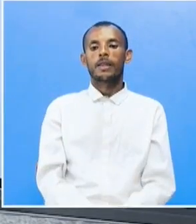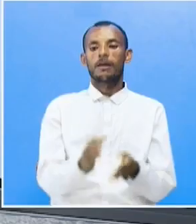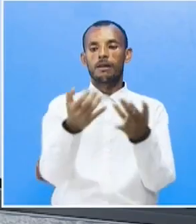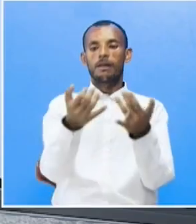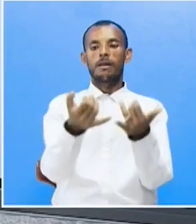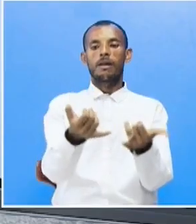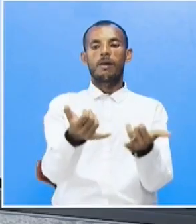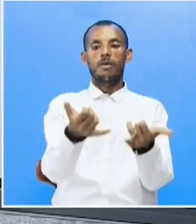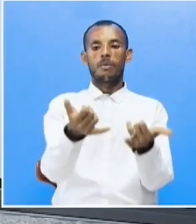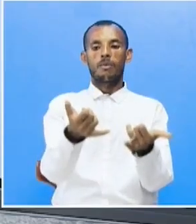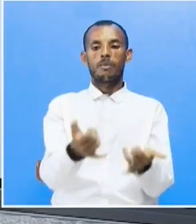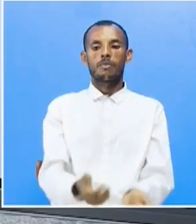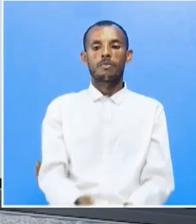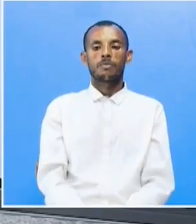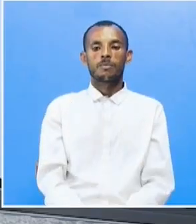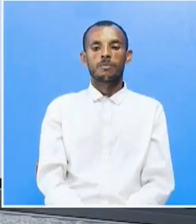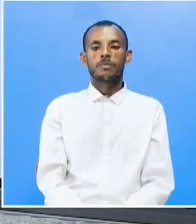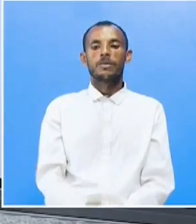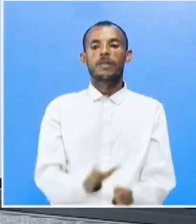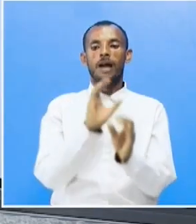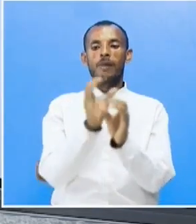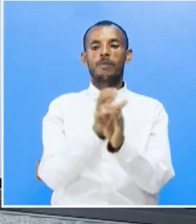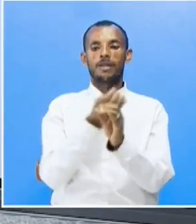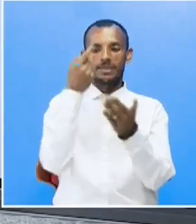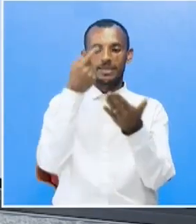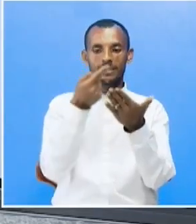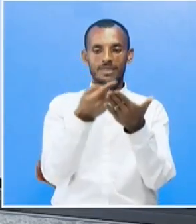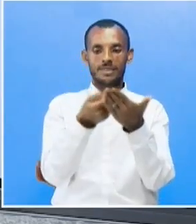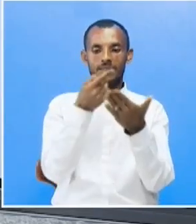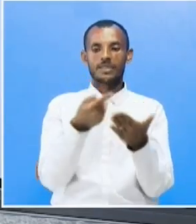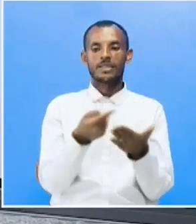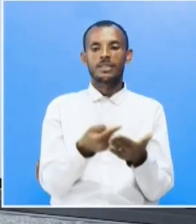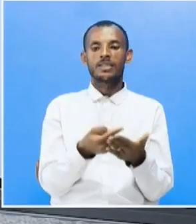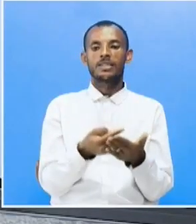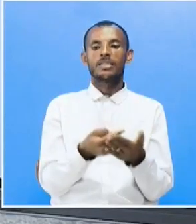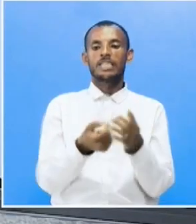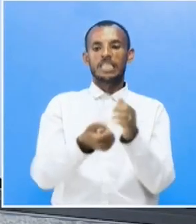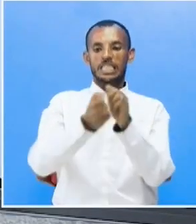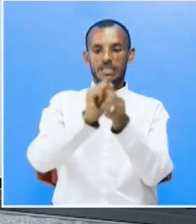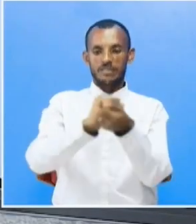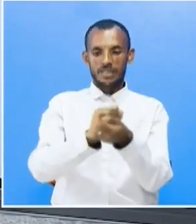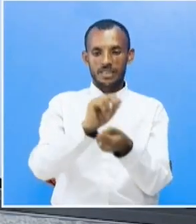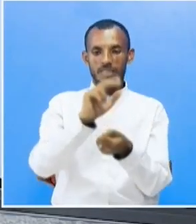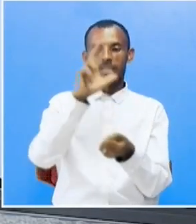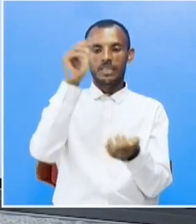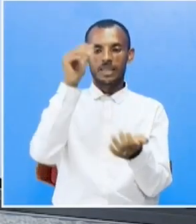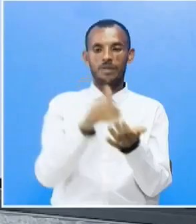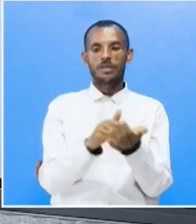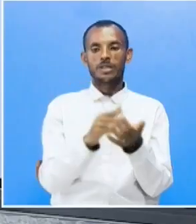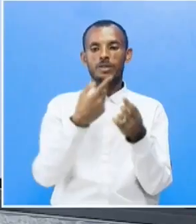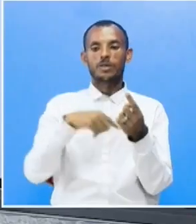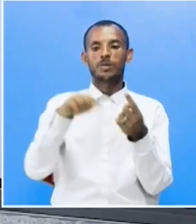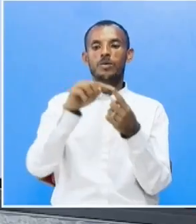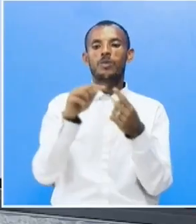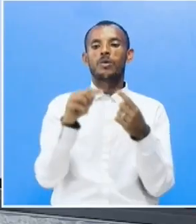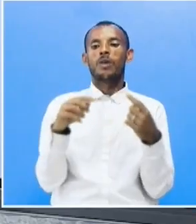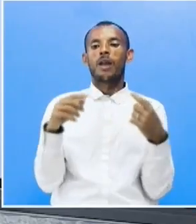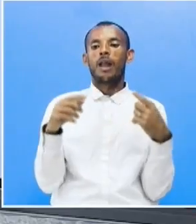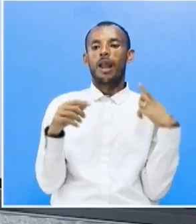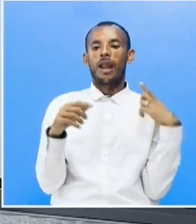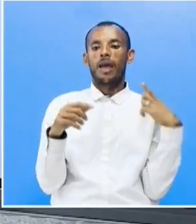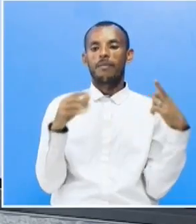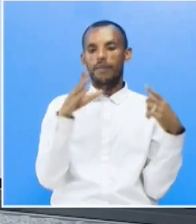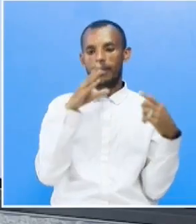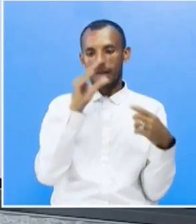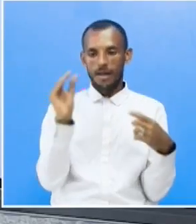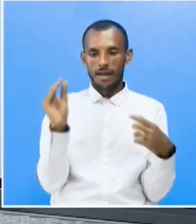Now, to calculate this, just shift 3000 to the left and 5x to